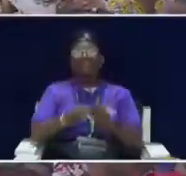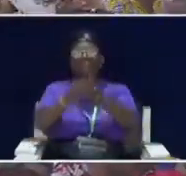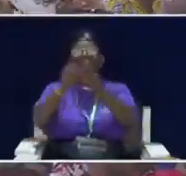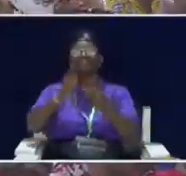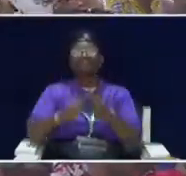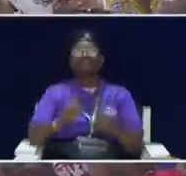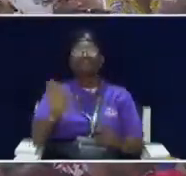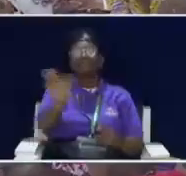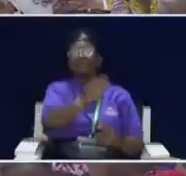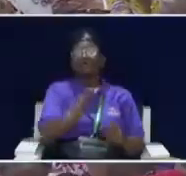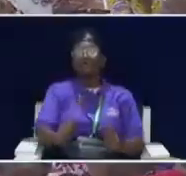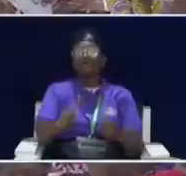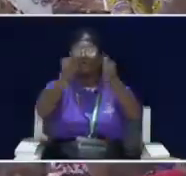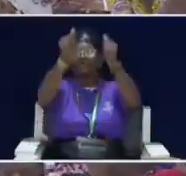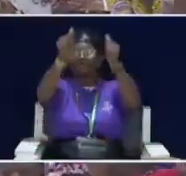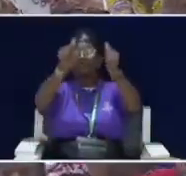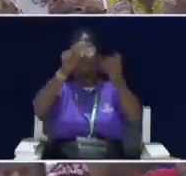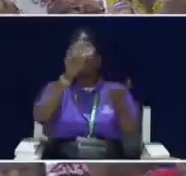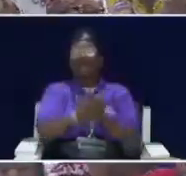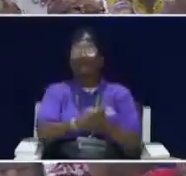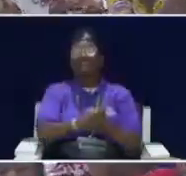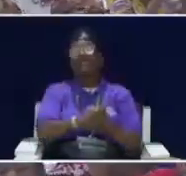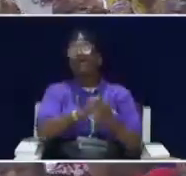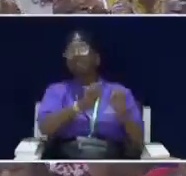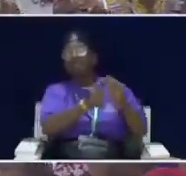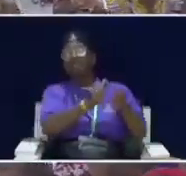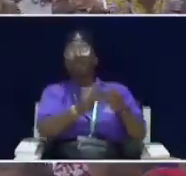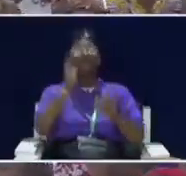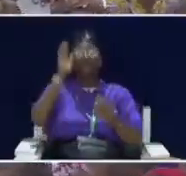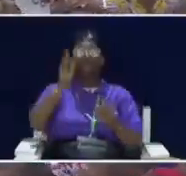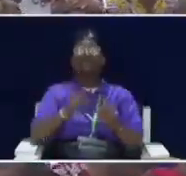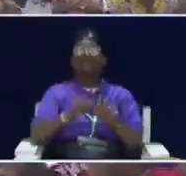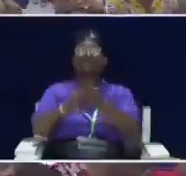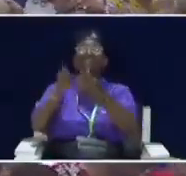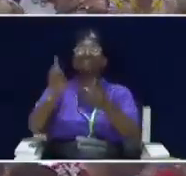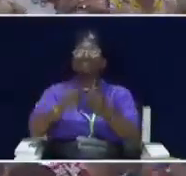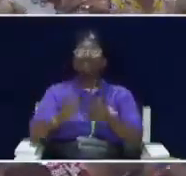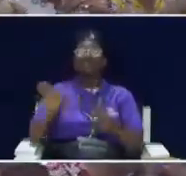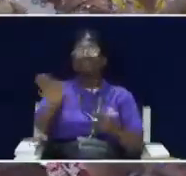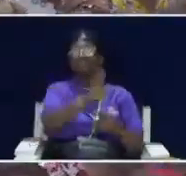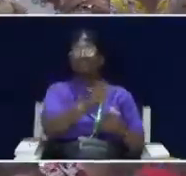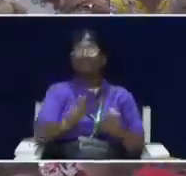Come on. Tell somebody that problem you are facing right now will lead to your promotion.